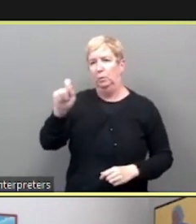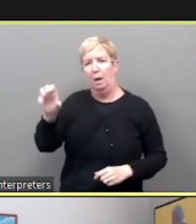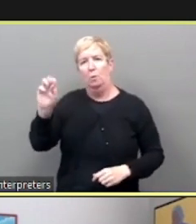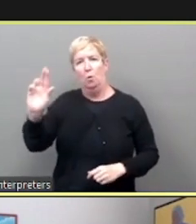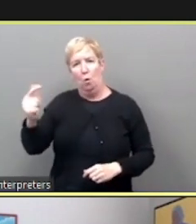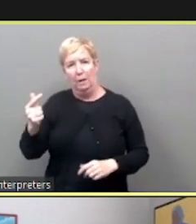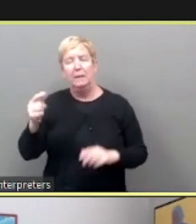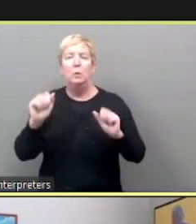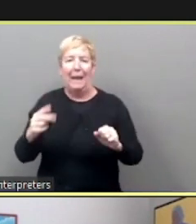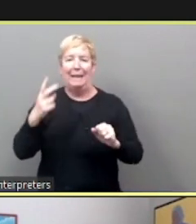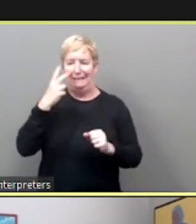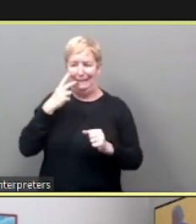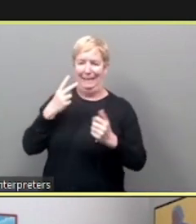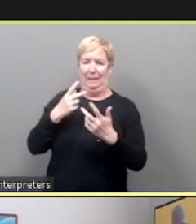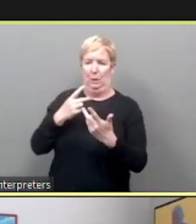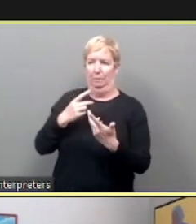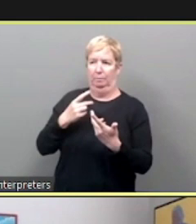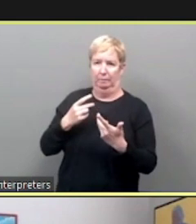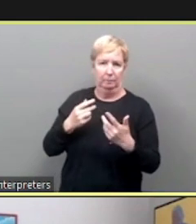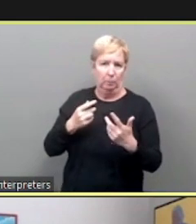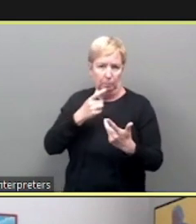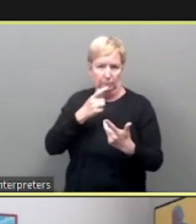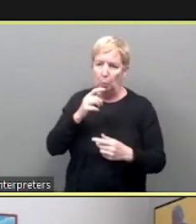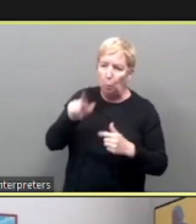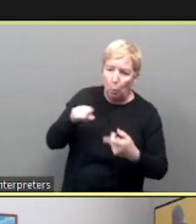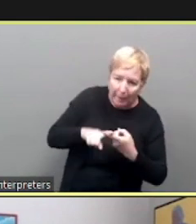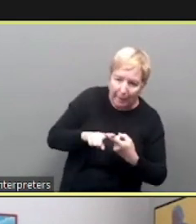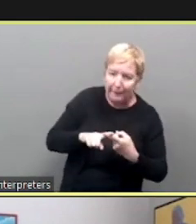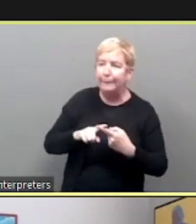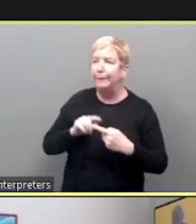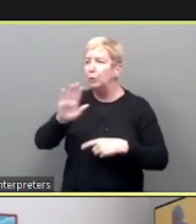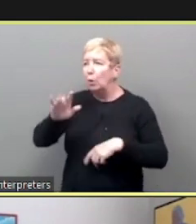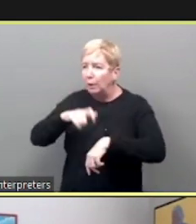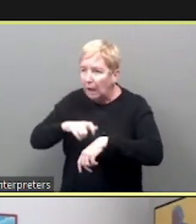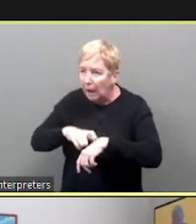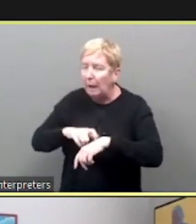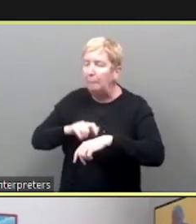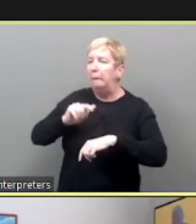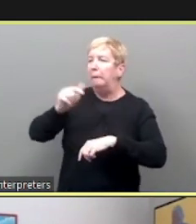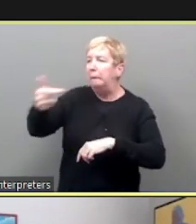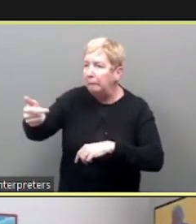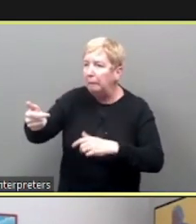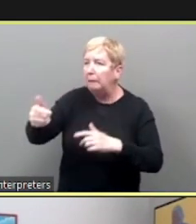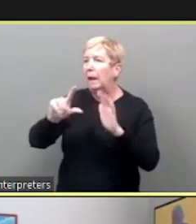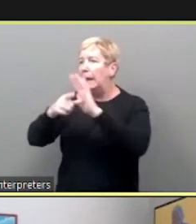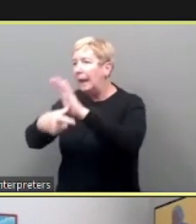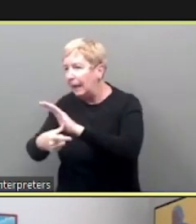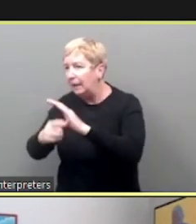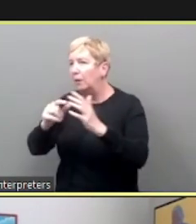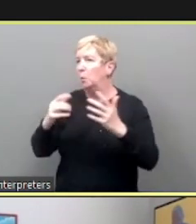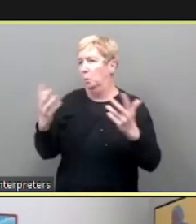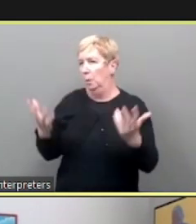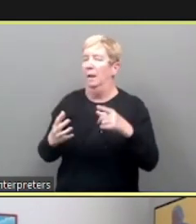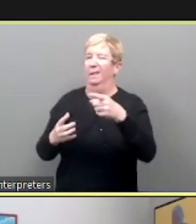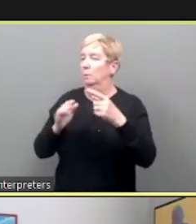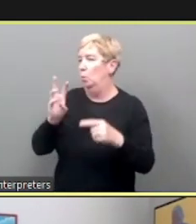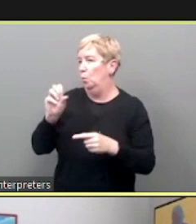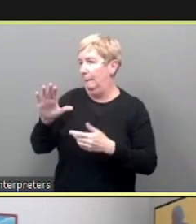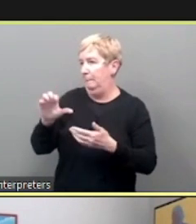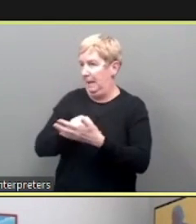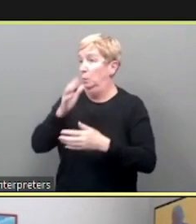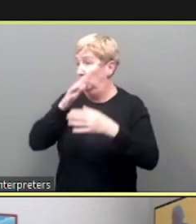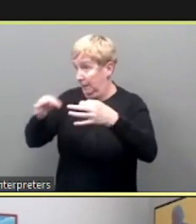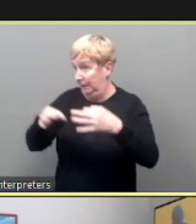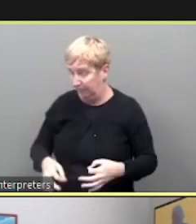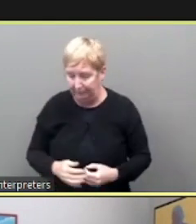screening tool, and that'll help walk you through to help you determine if you're eligible. Next slide. This is